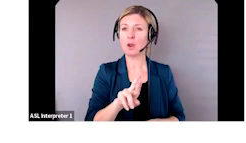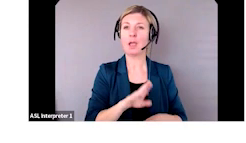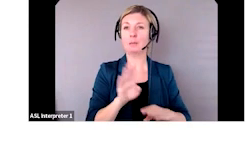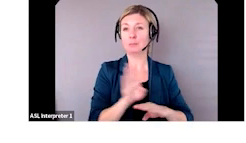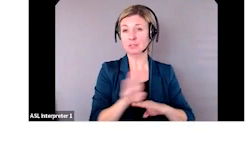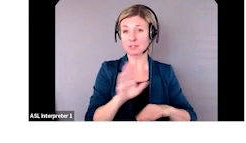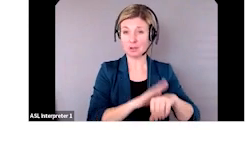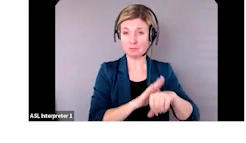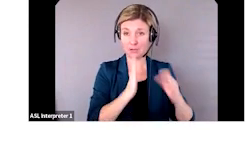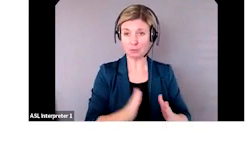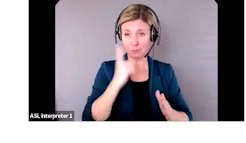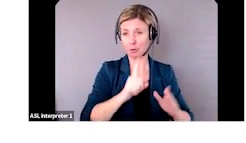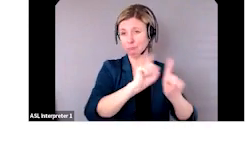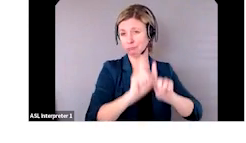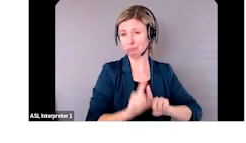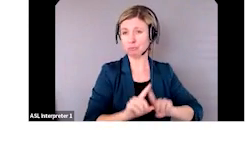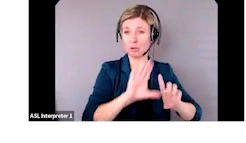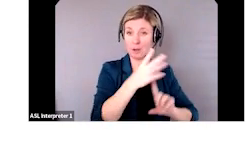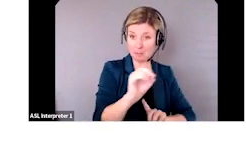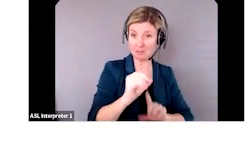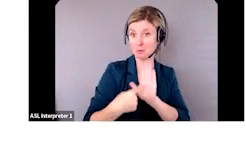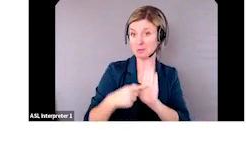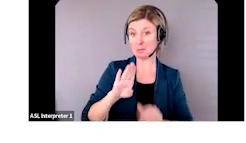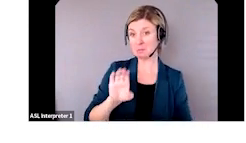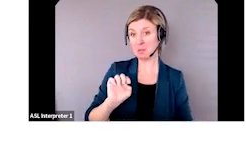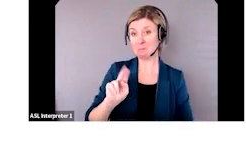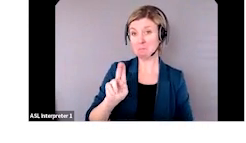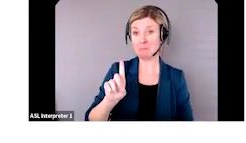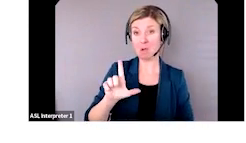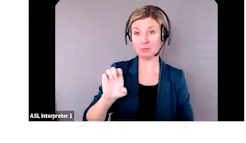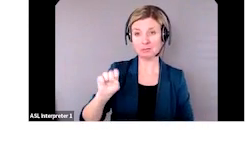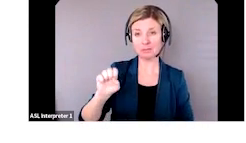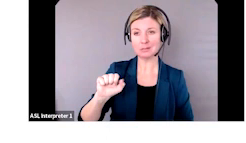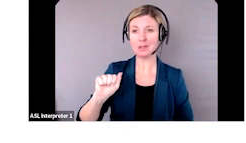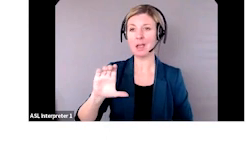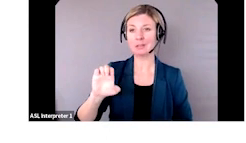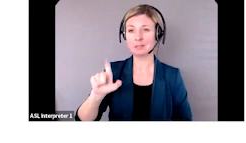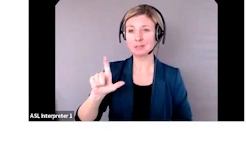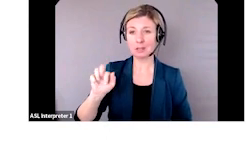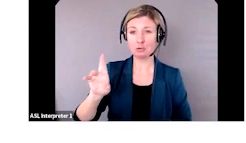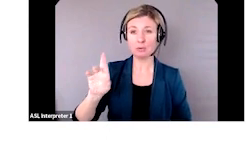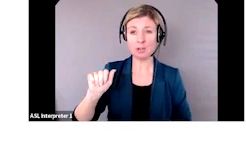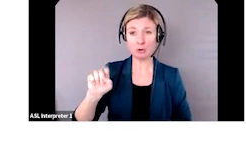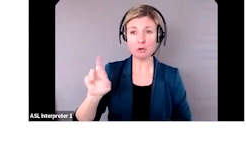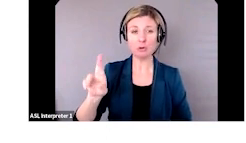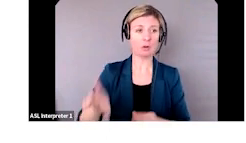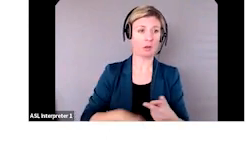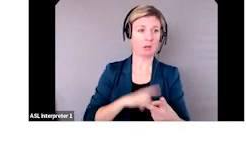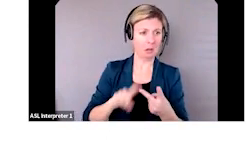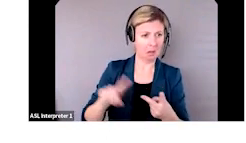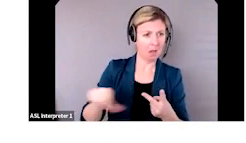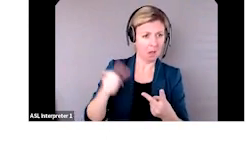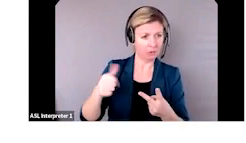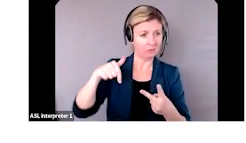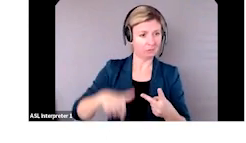including Boundless Accelerator and the Accelerator Center in Waterloo, Ontario. Connect with